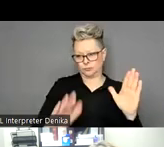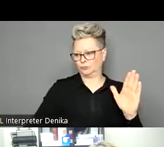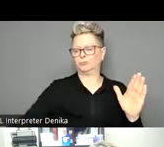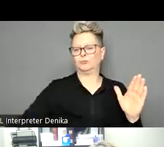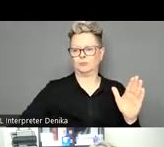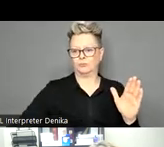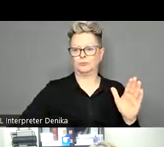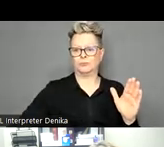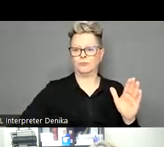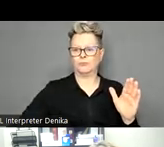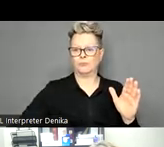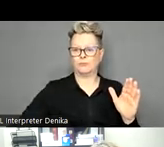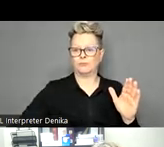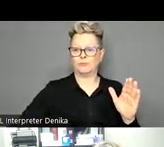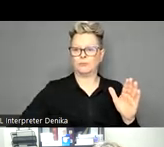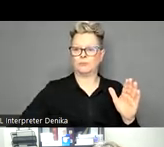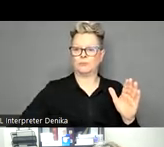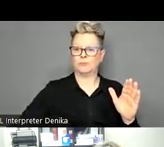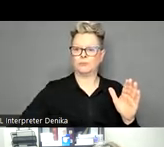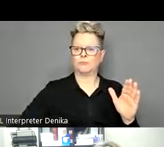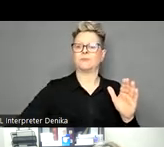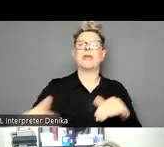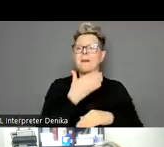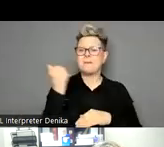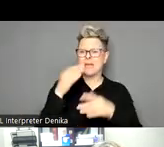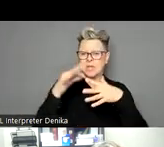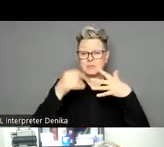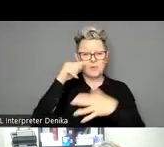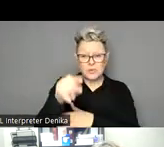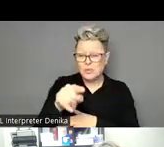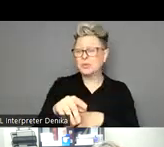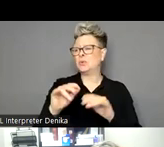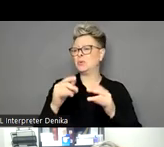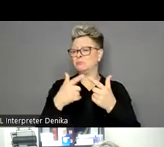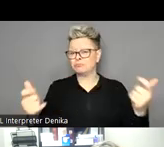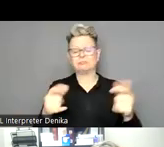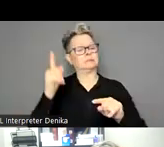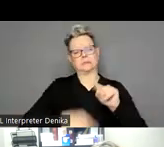can't tell you what's the best option for you. I can't give you an opinion on how best to proceed.